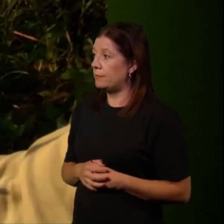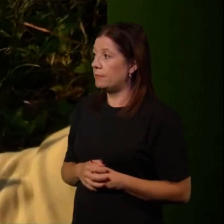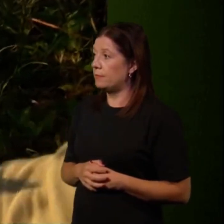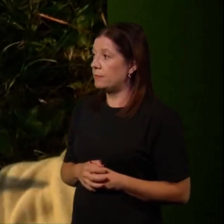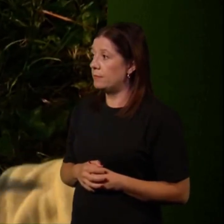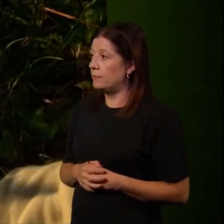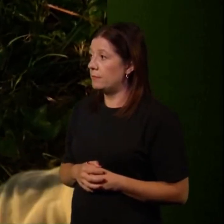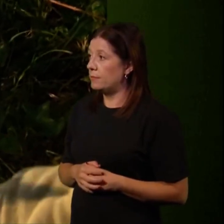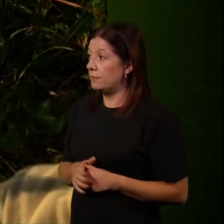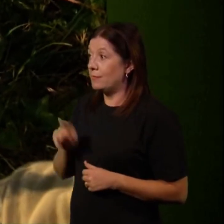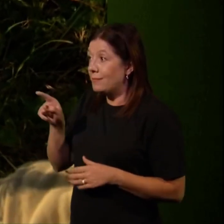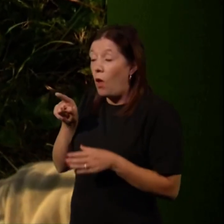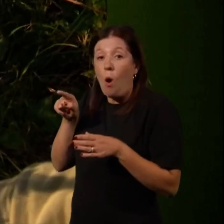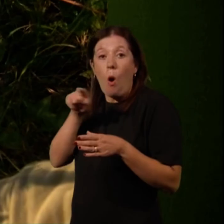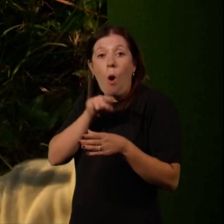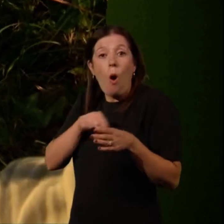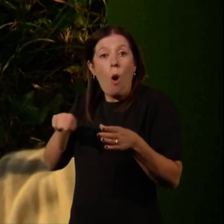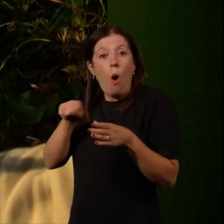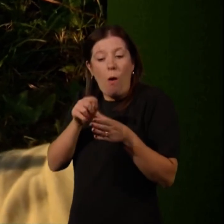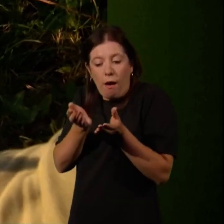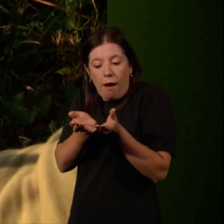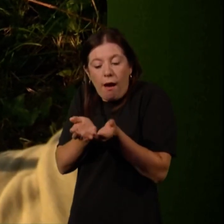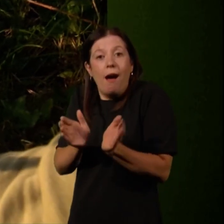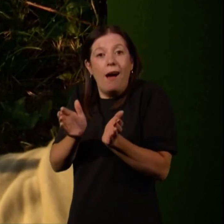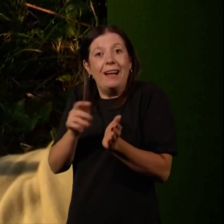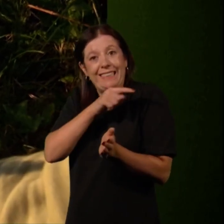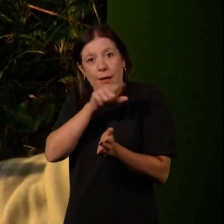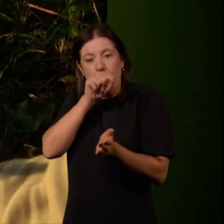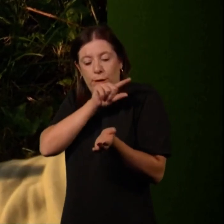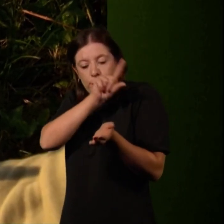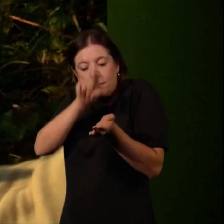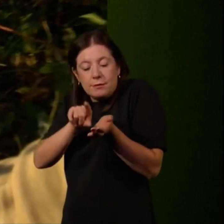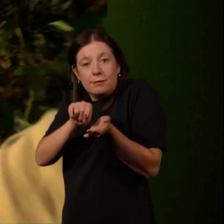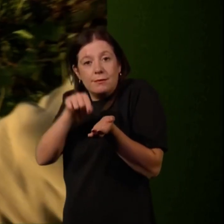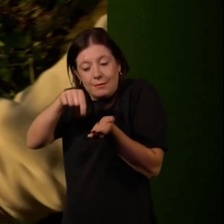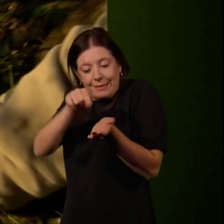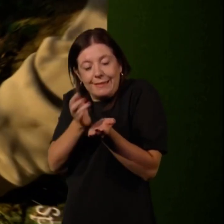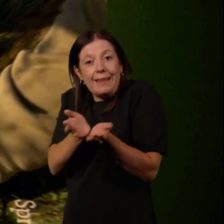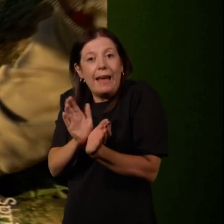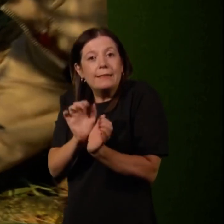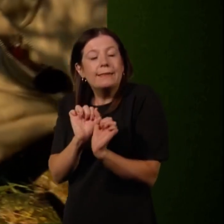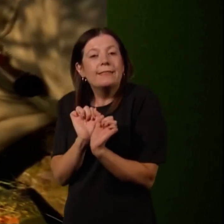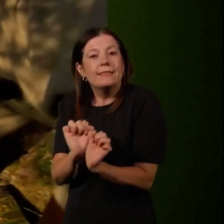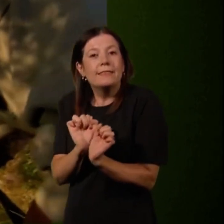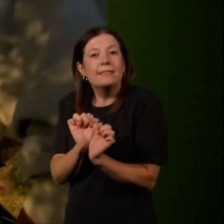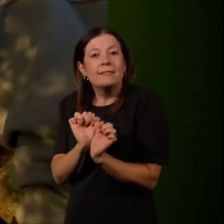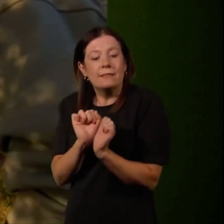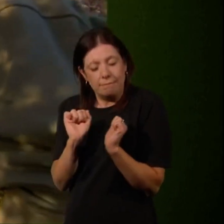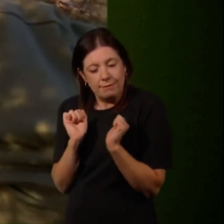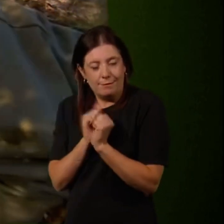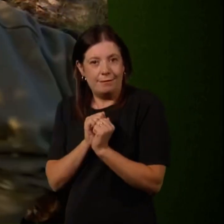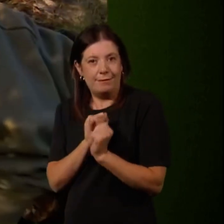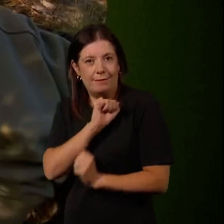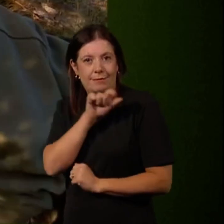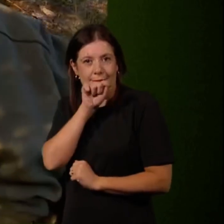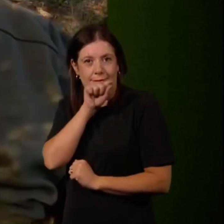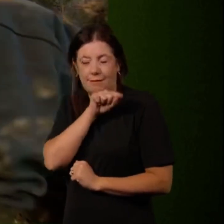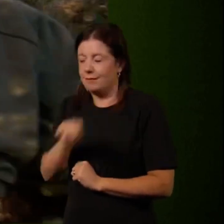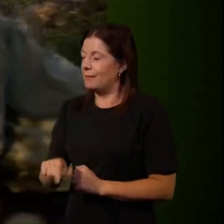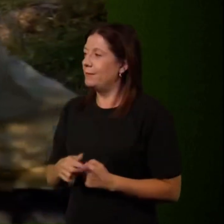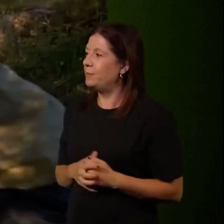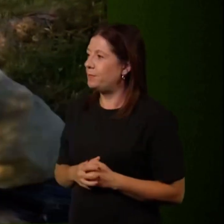there, and you can see that is the sort of site they'll be looking for a nest, the perfect Ring Ouzel nest site,